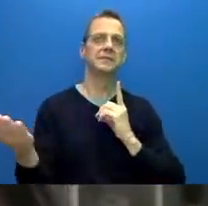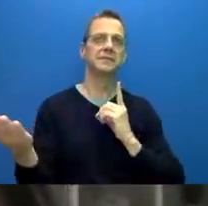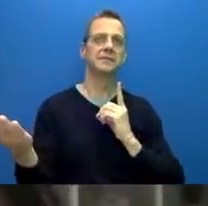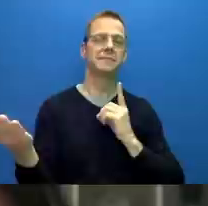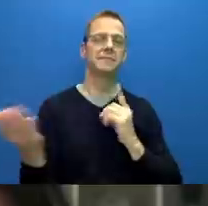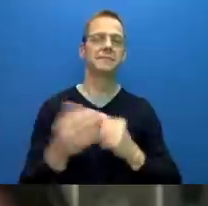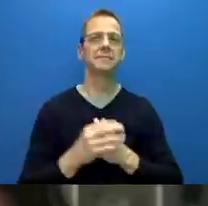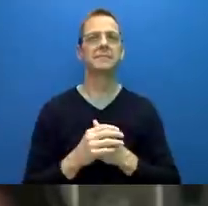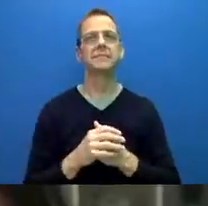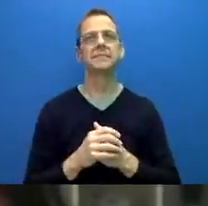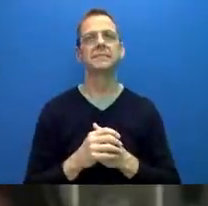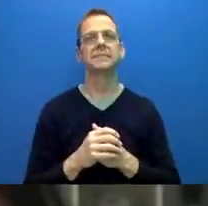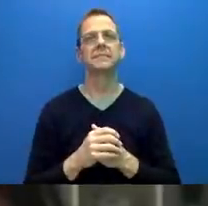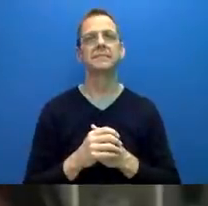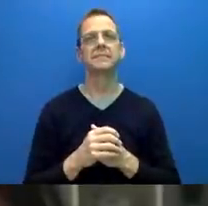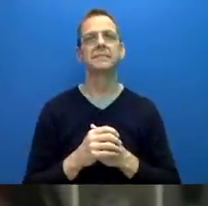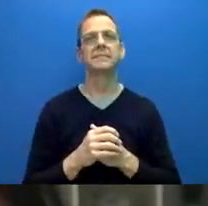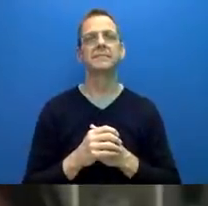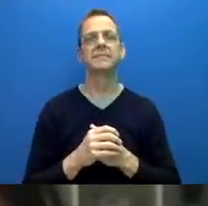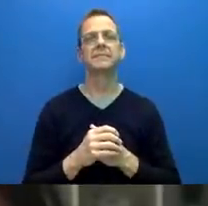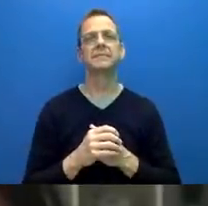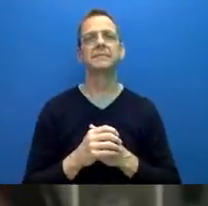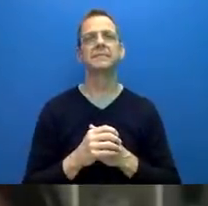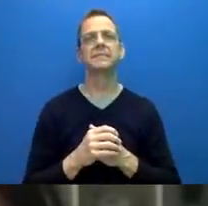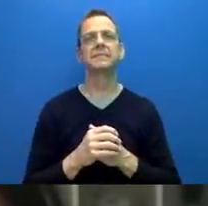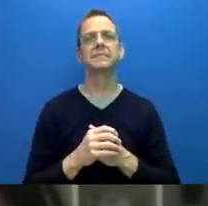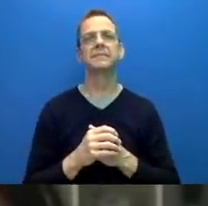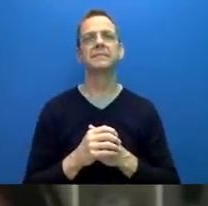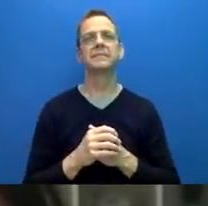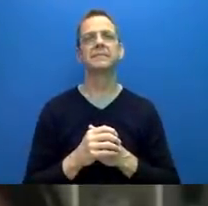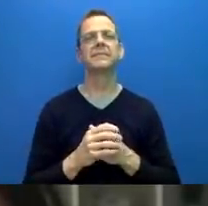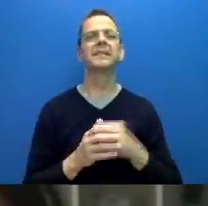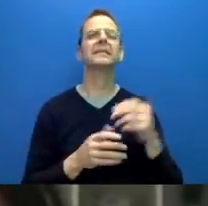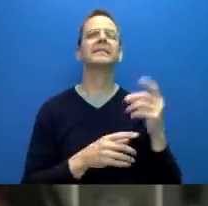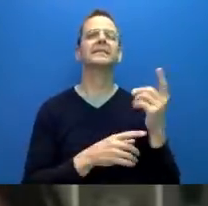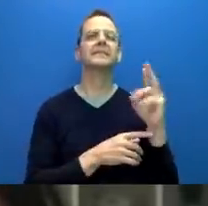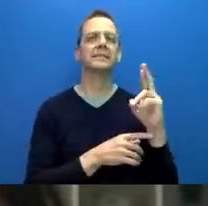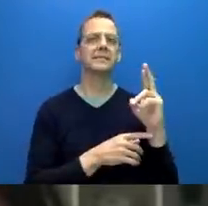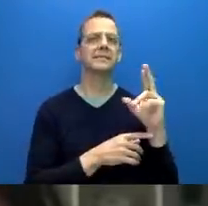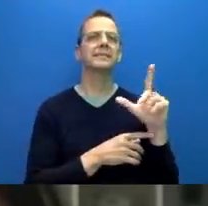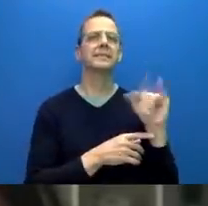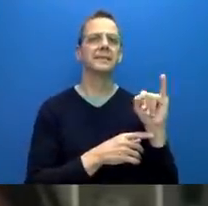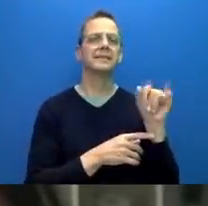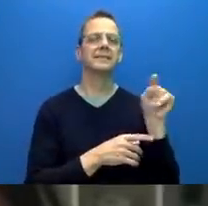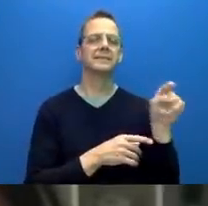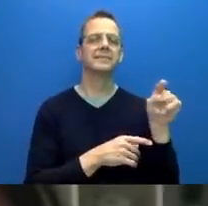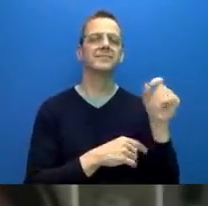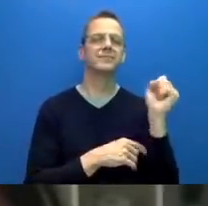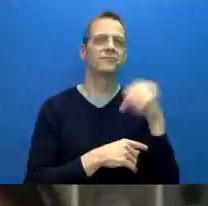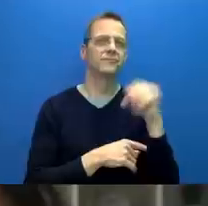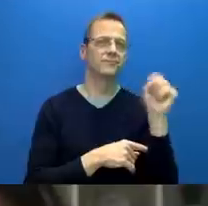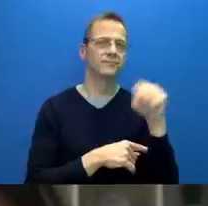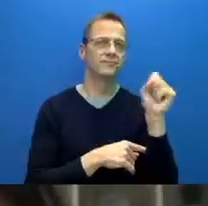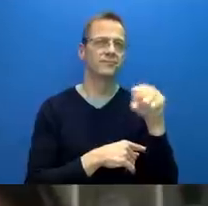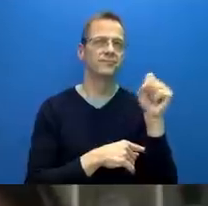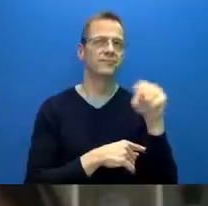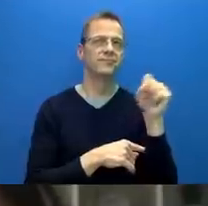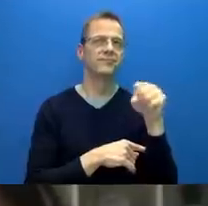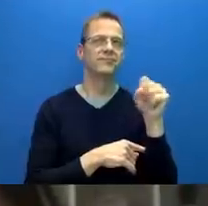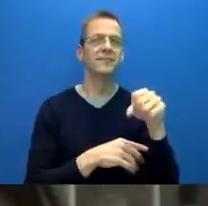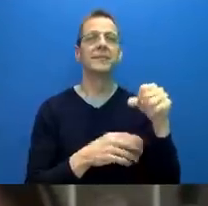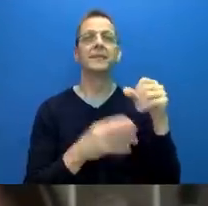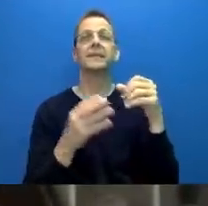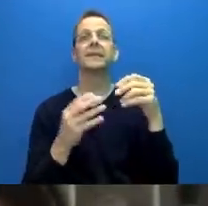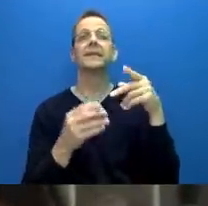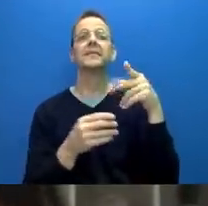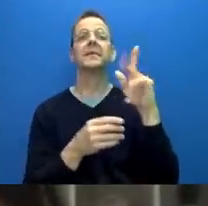Yes, absolutely. And we saw last year that public health tracing, although it had at times had buckled, it was a foundational pillar of